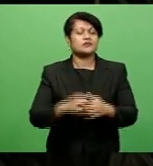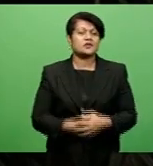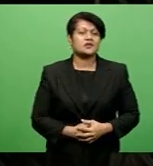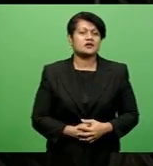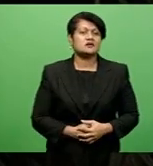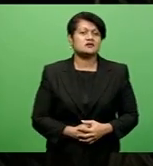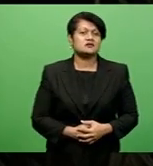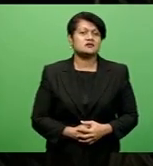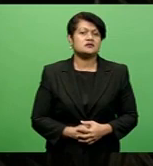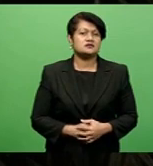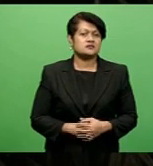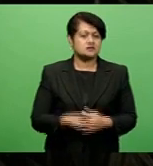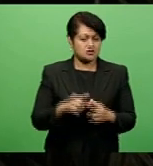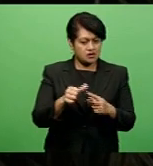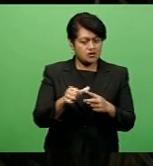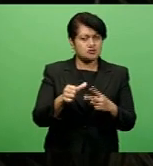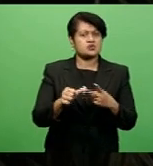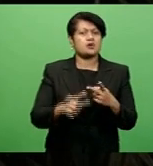Also,